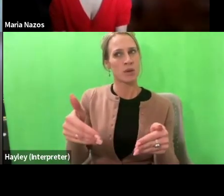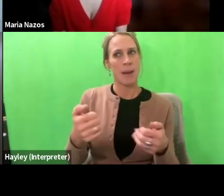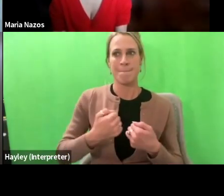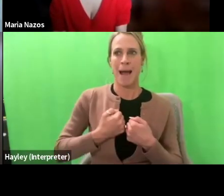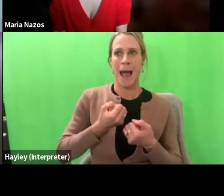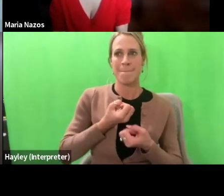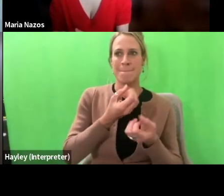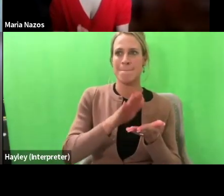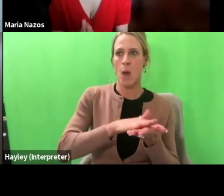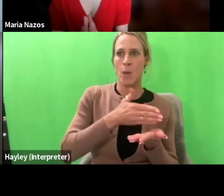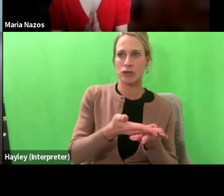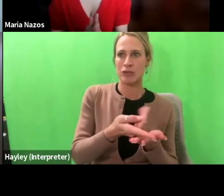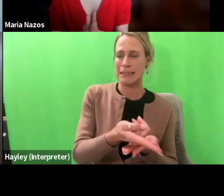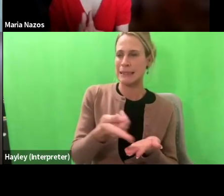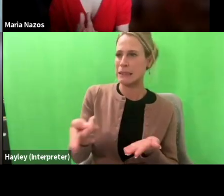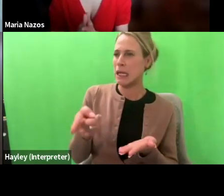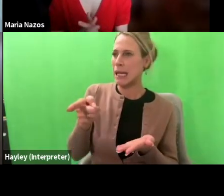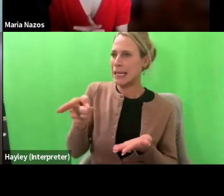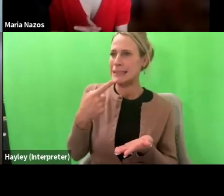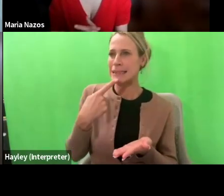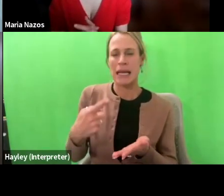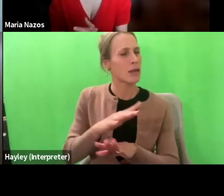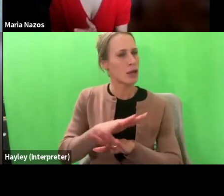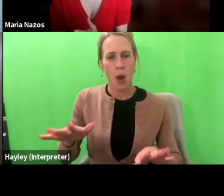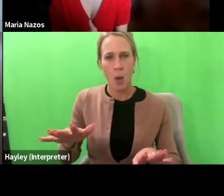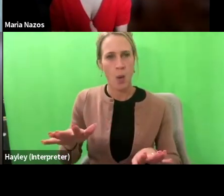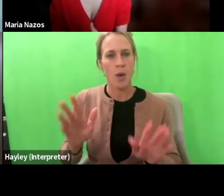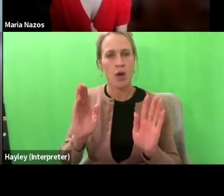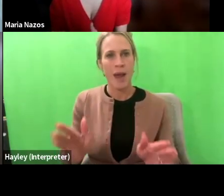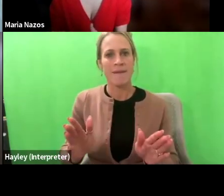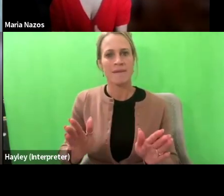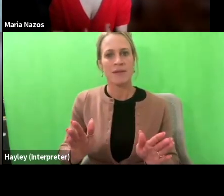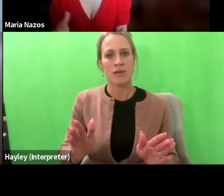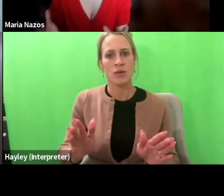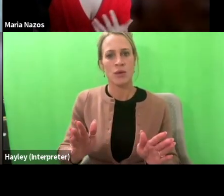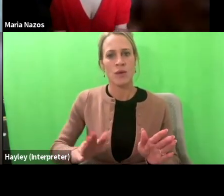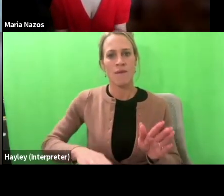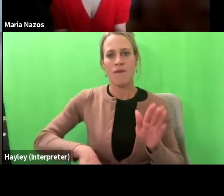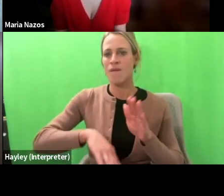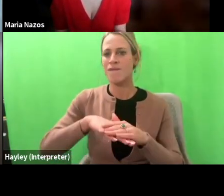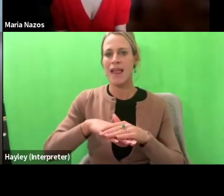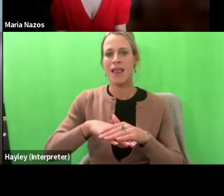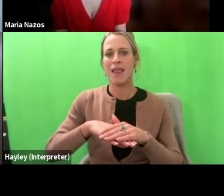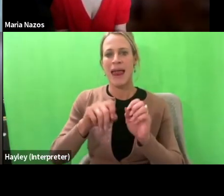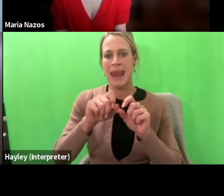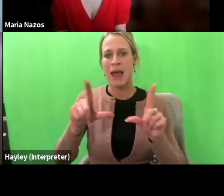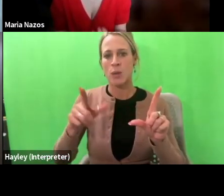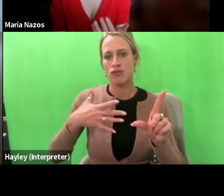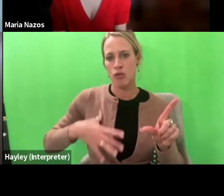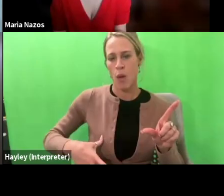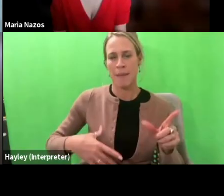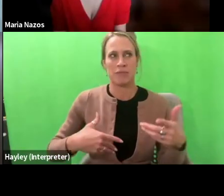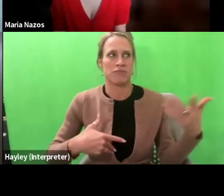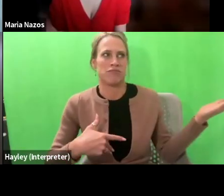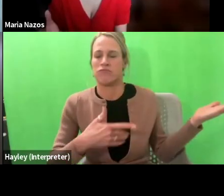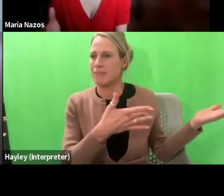wait a minute. He's like, Maria, you do know that you have to fulfill a foreign language requirement. And I'm like, well, I mean, I lived in Greece. Like,